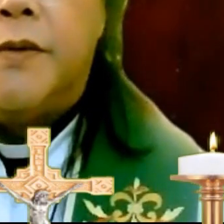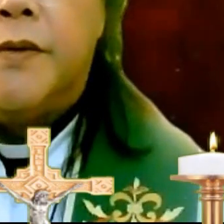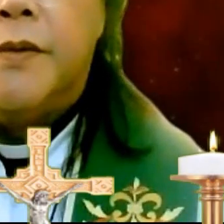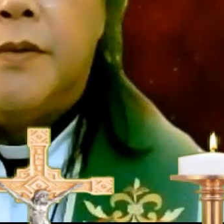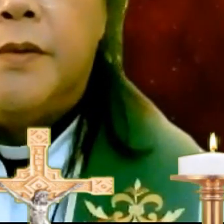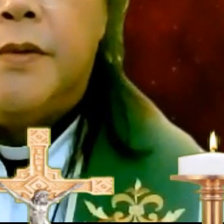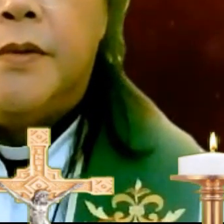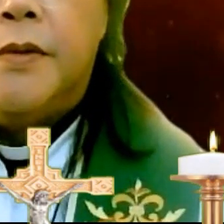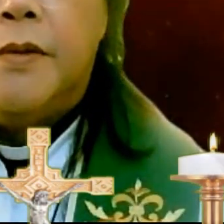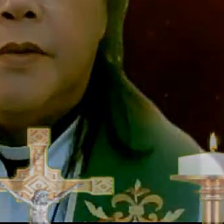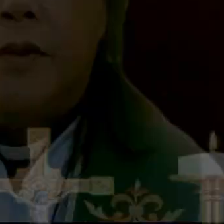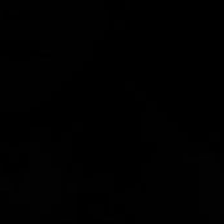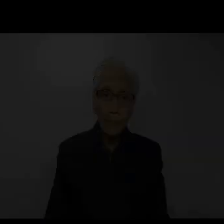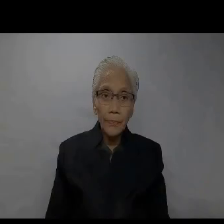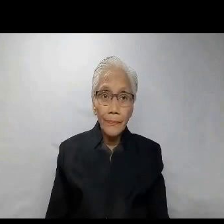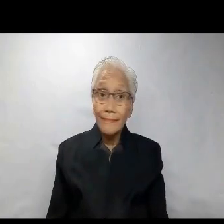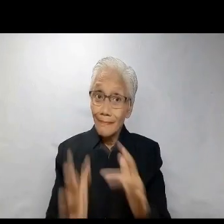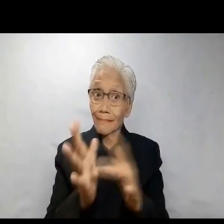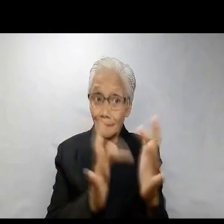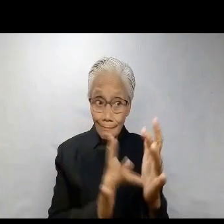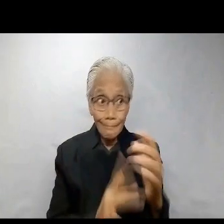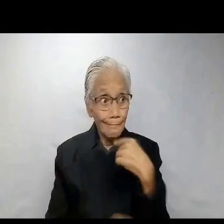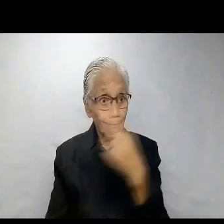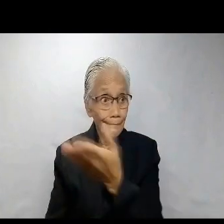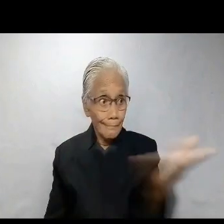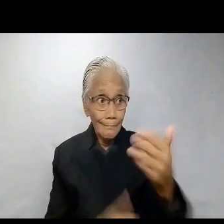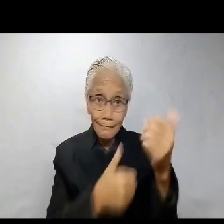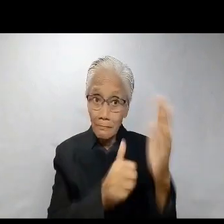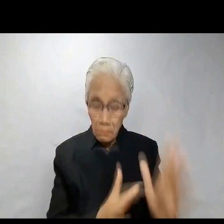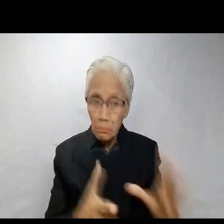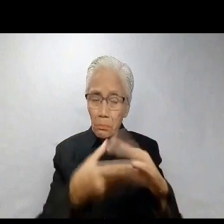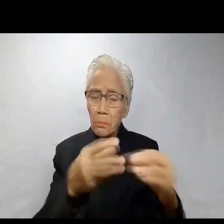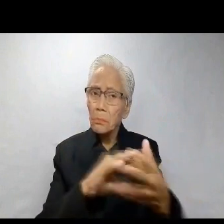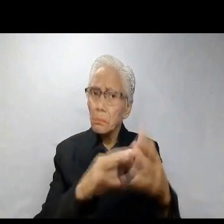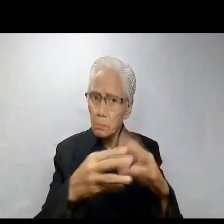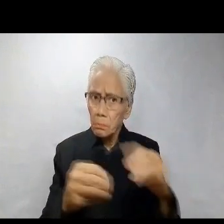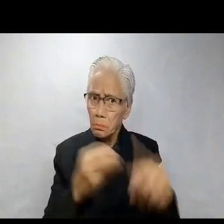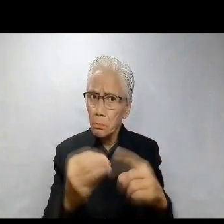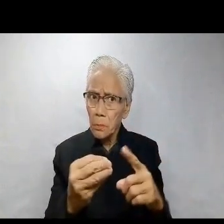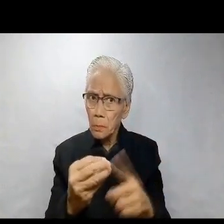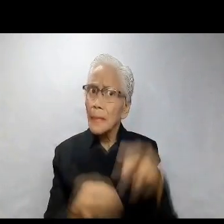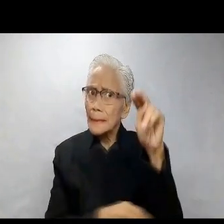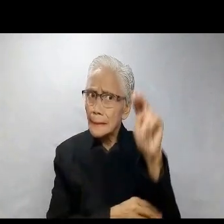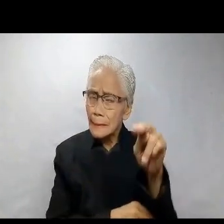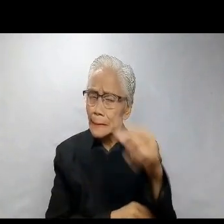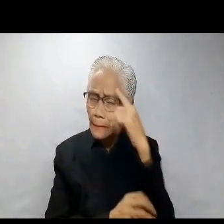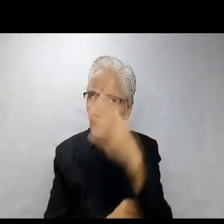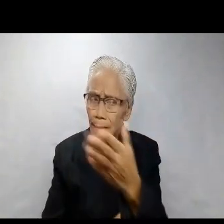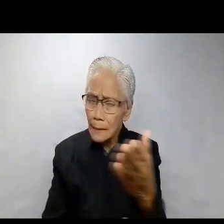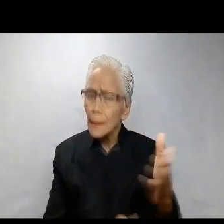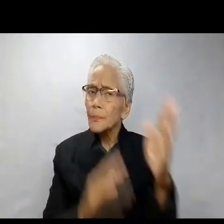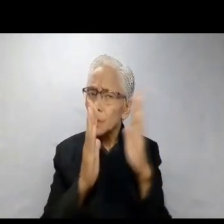Luke. Glory to you, O Lord. Jesus told his disciples a parable about the necessity for